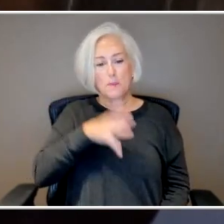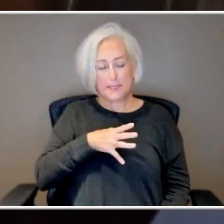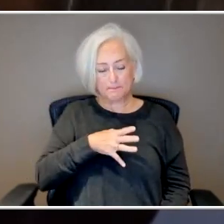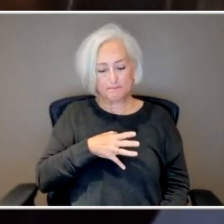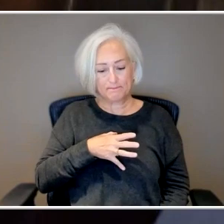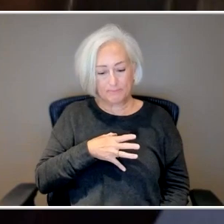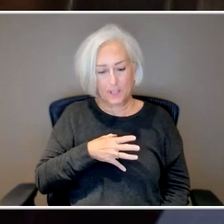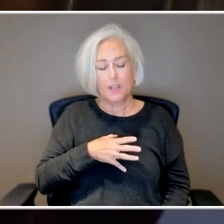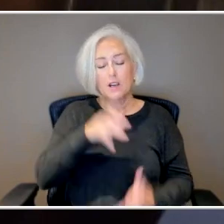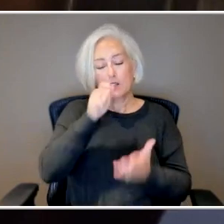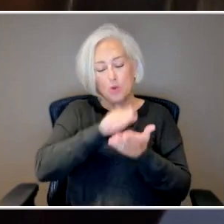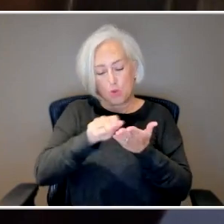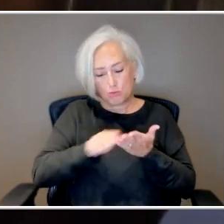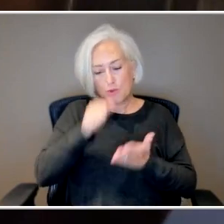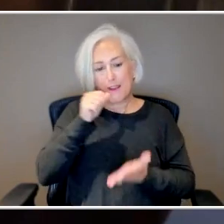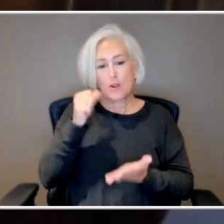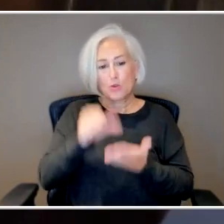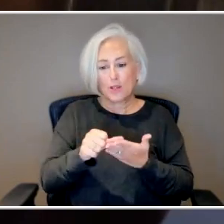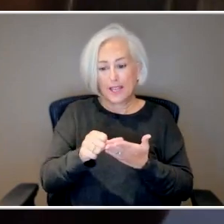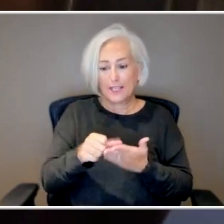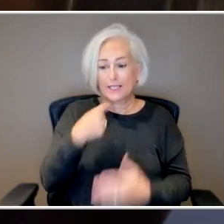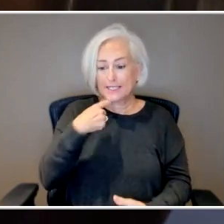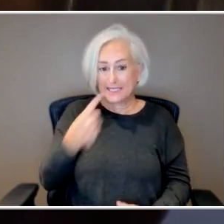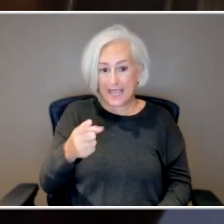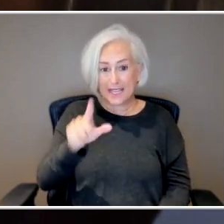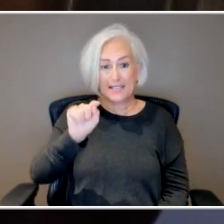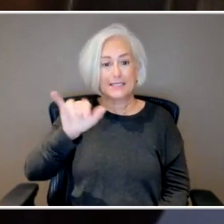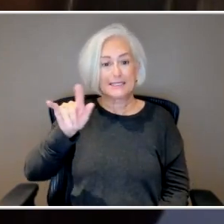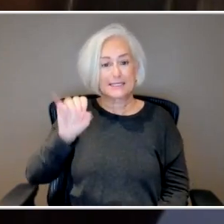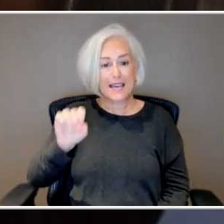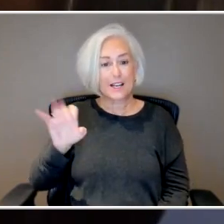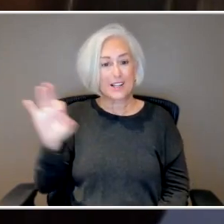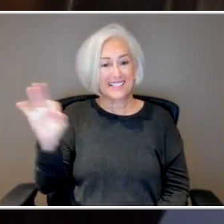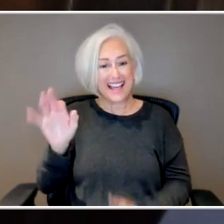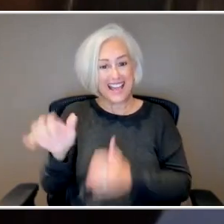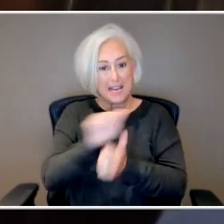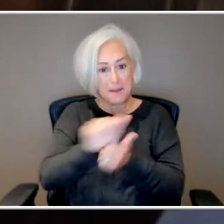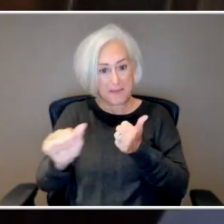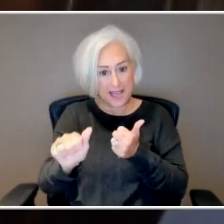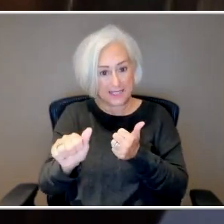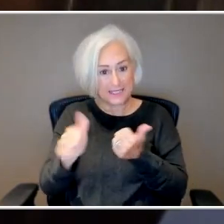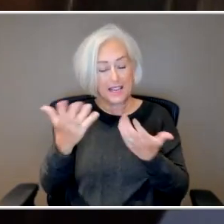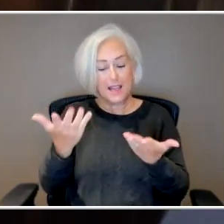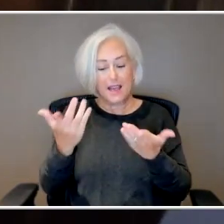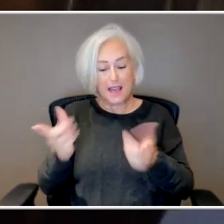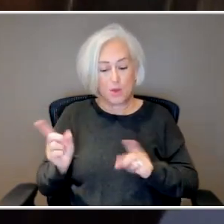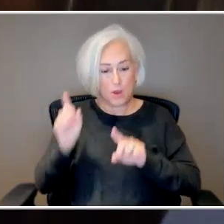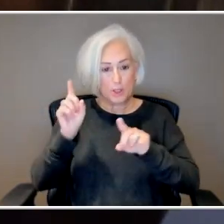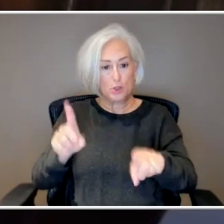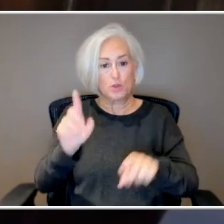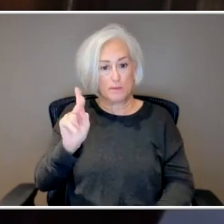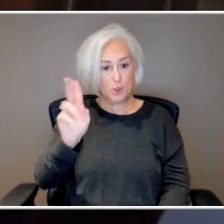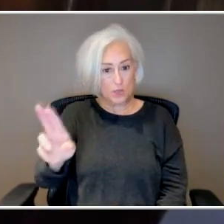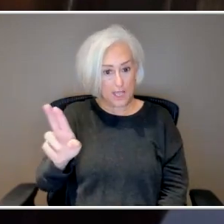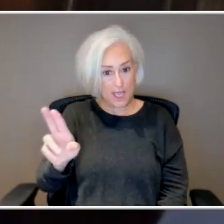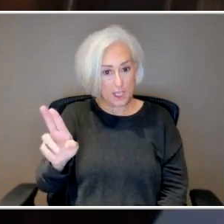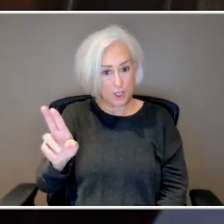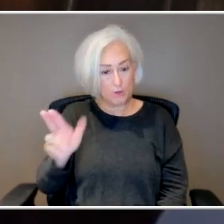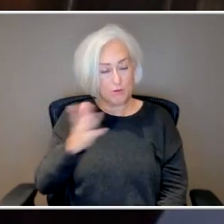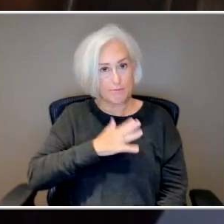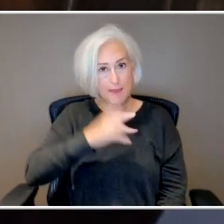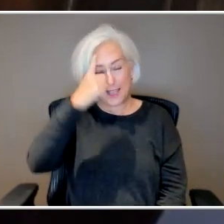wrote a letter and saying Title IX had passed and I would like to come to KU. It's always been my